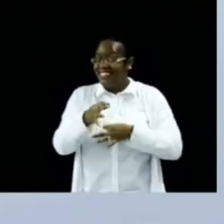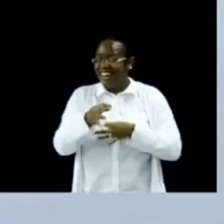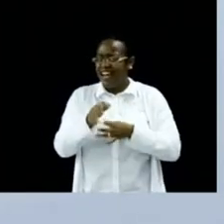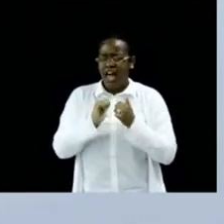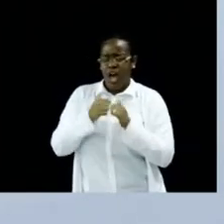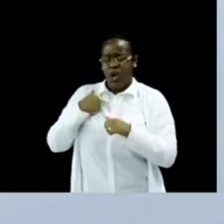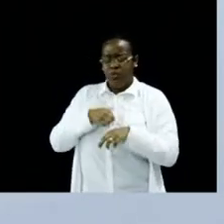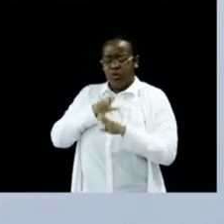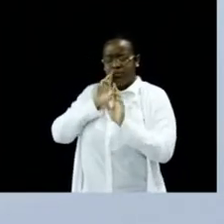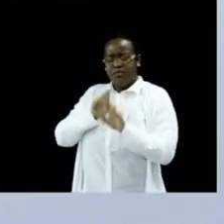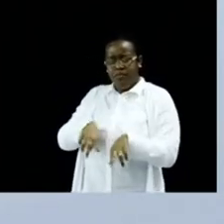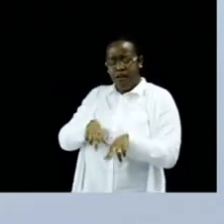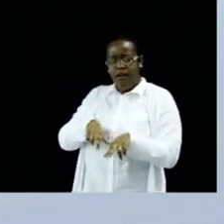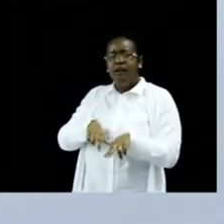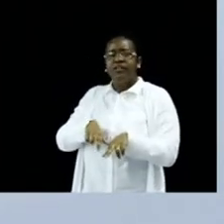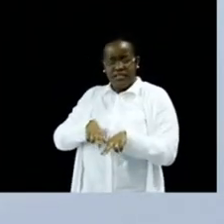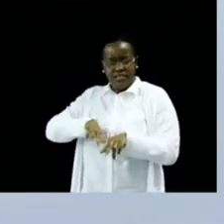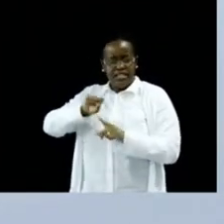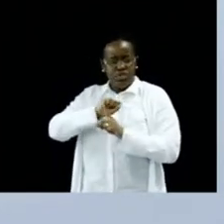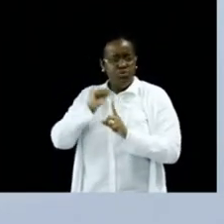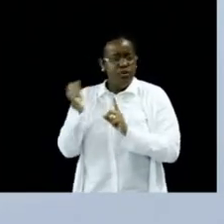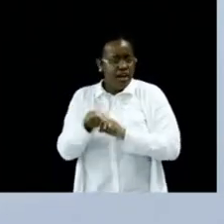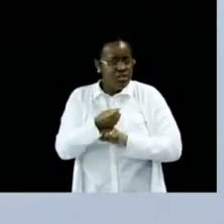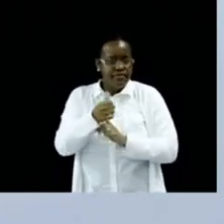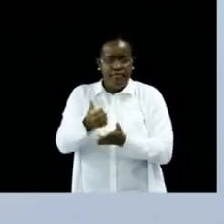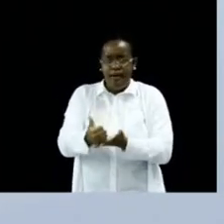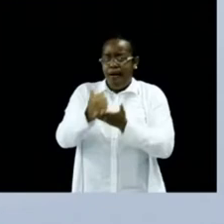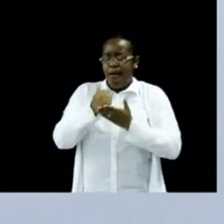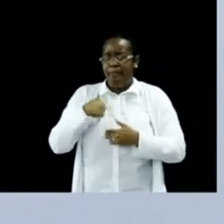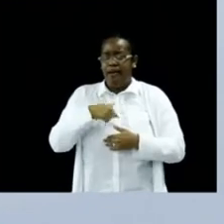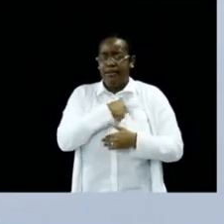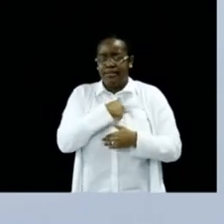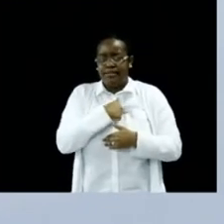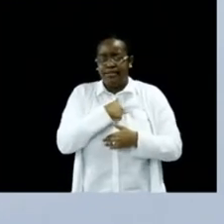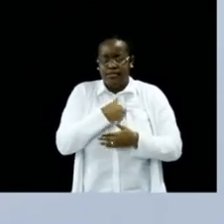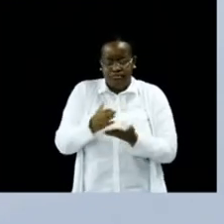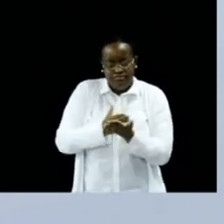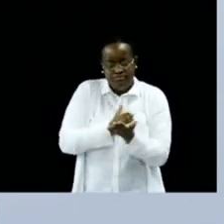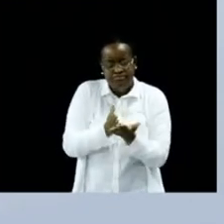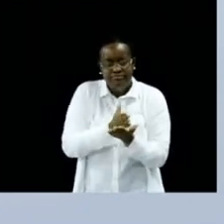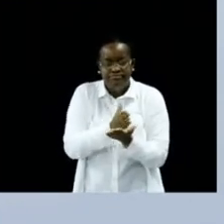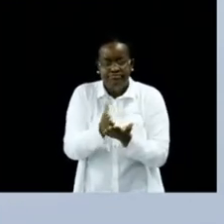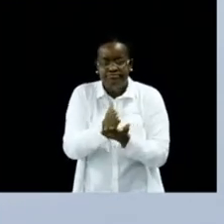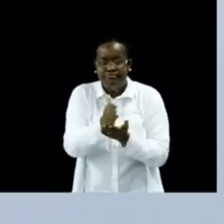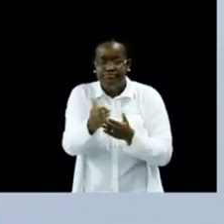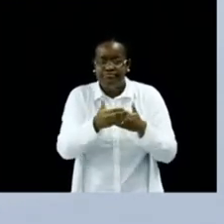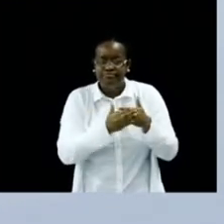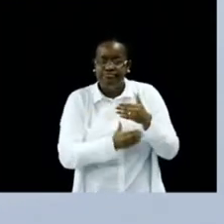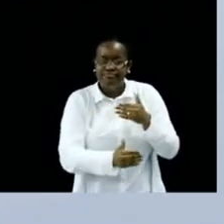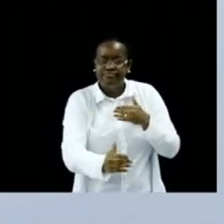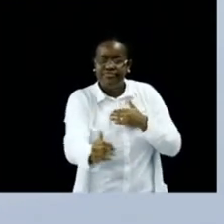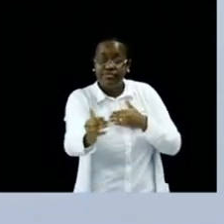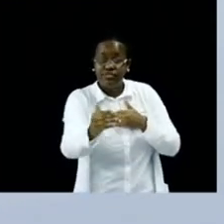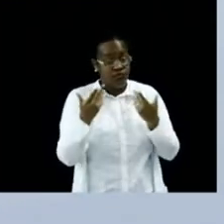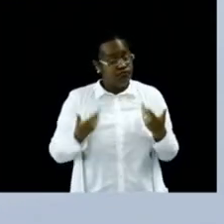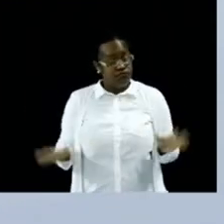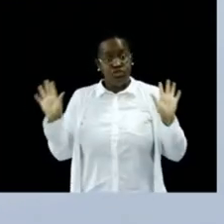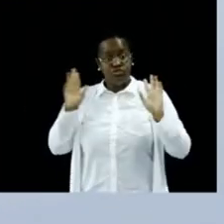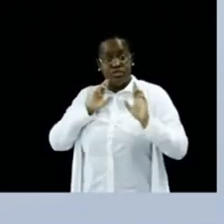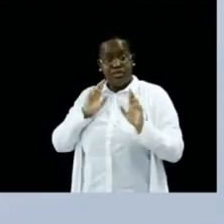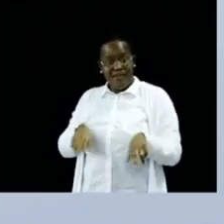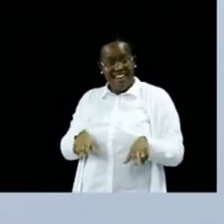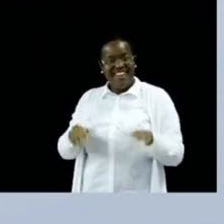we respond to these circumstances that will help us chart our course. You've already responded